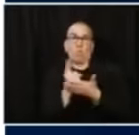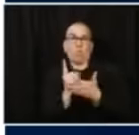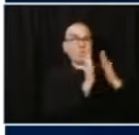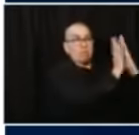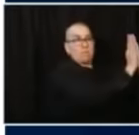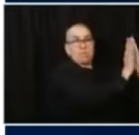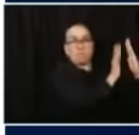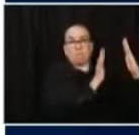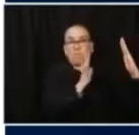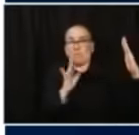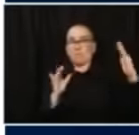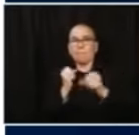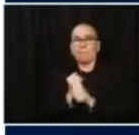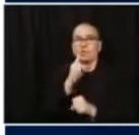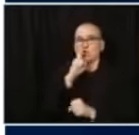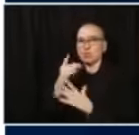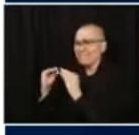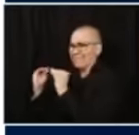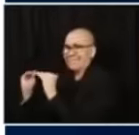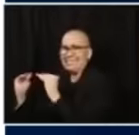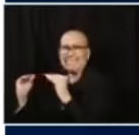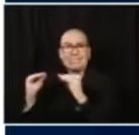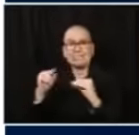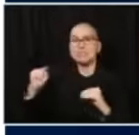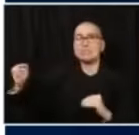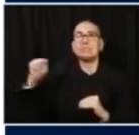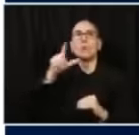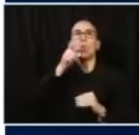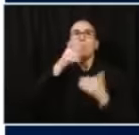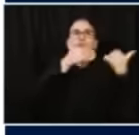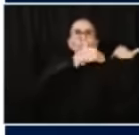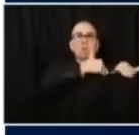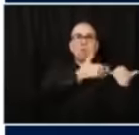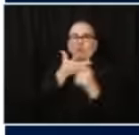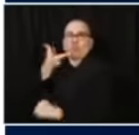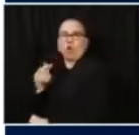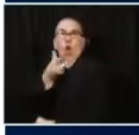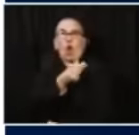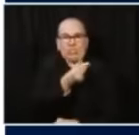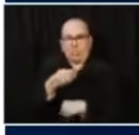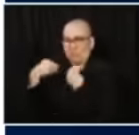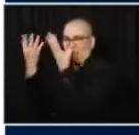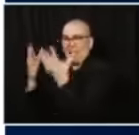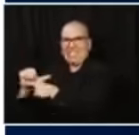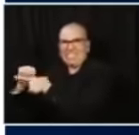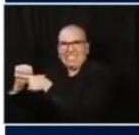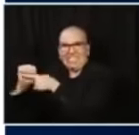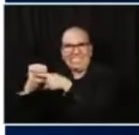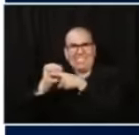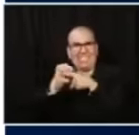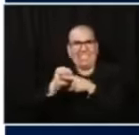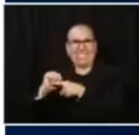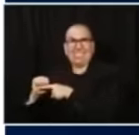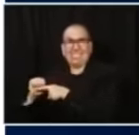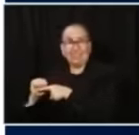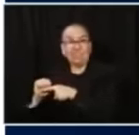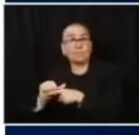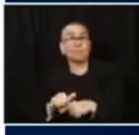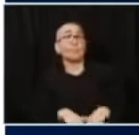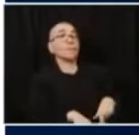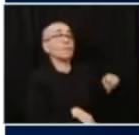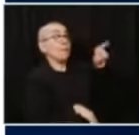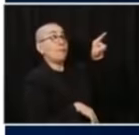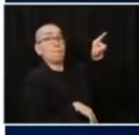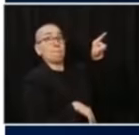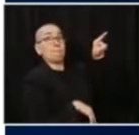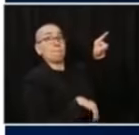provider education and all of those things in place. So we anticipate that it'll take about a week from the time that vaccine is approved